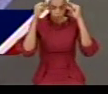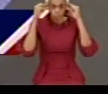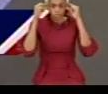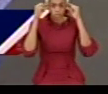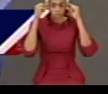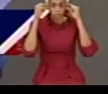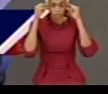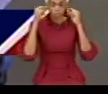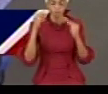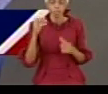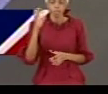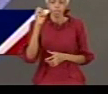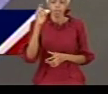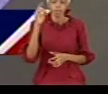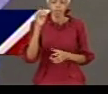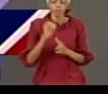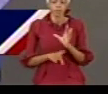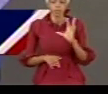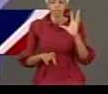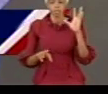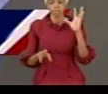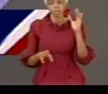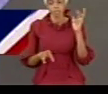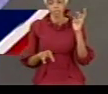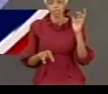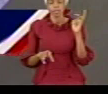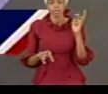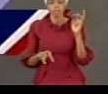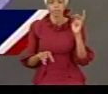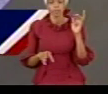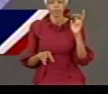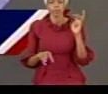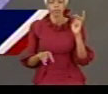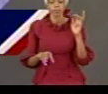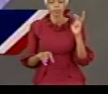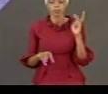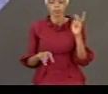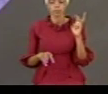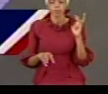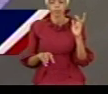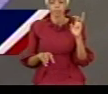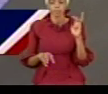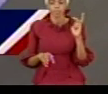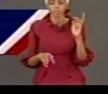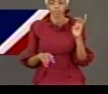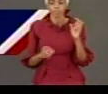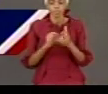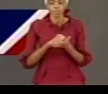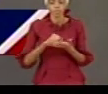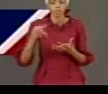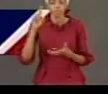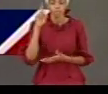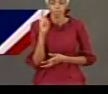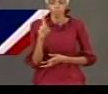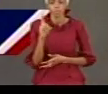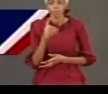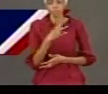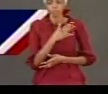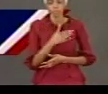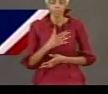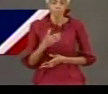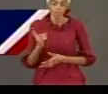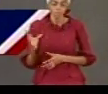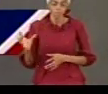Exodus chapter 16, where we have read from verse 1. And they took